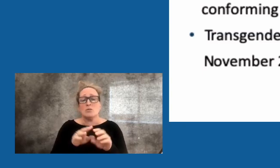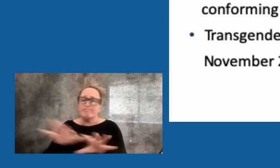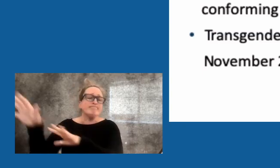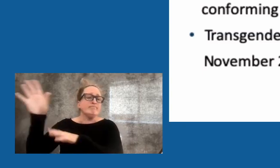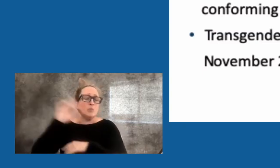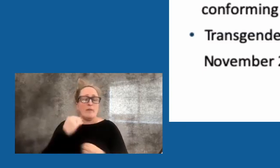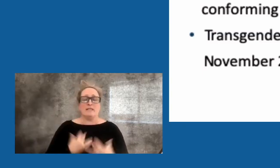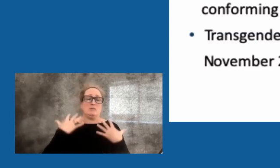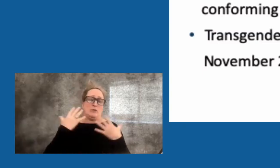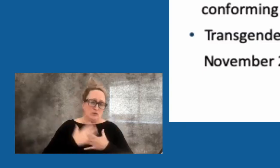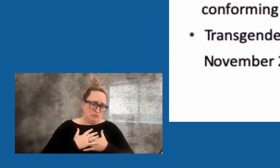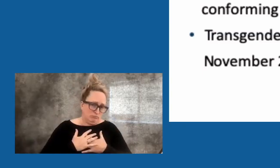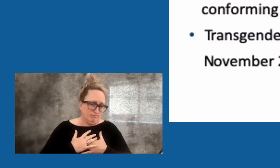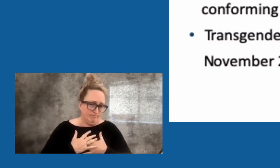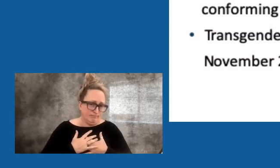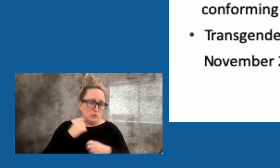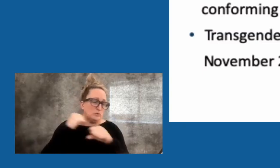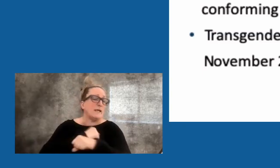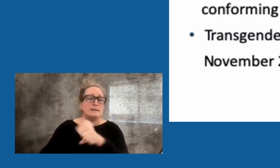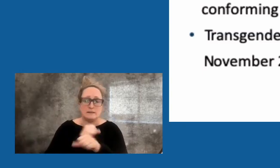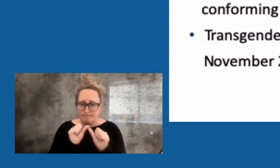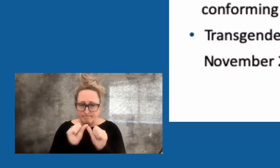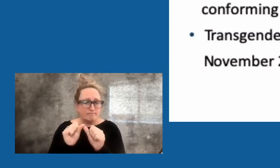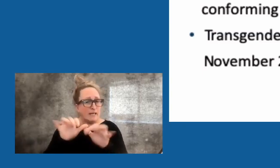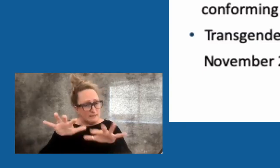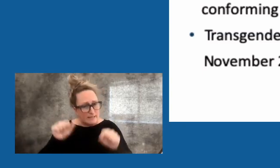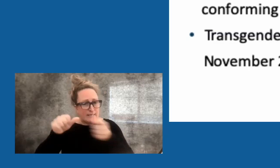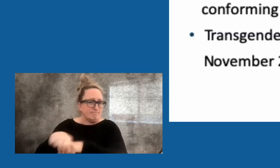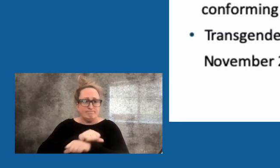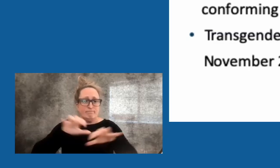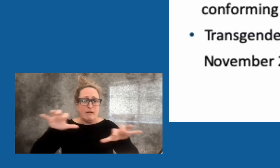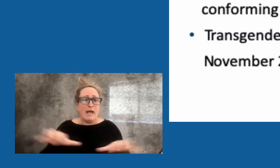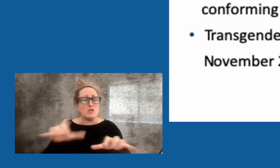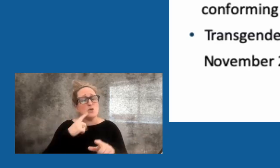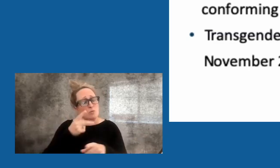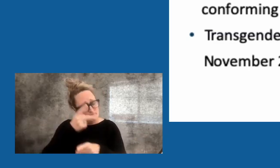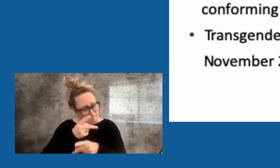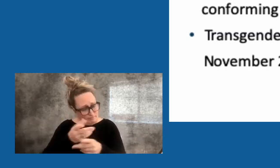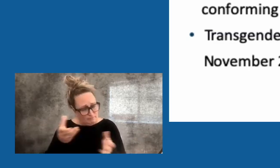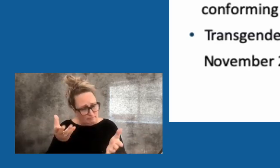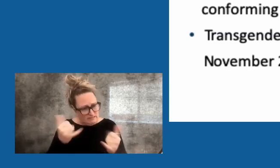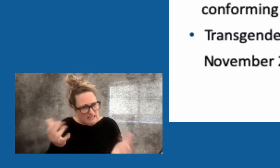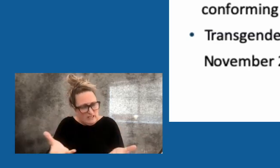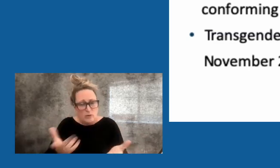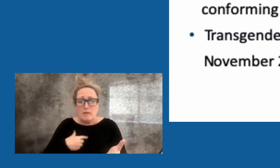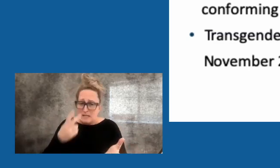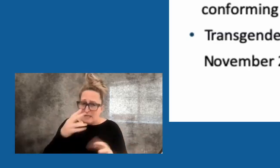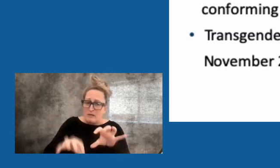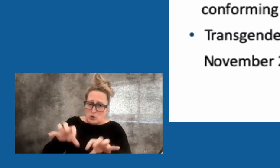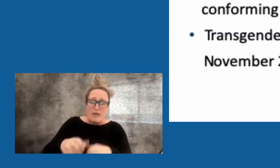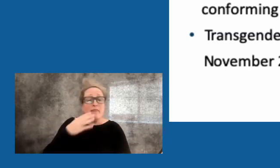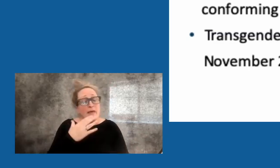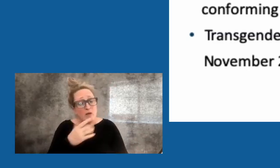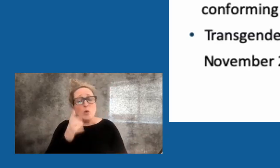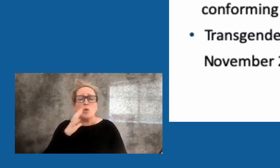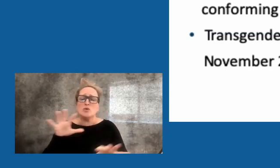some inspiration to fight and take action. So stay with us. I see everybody in the chat. Thank you.